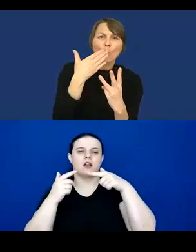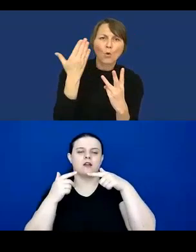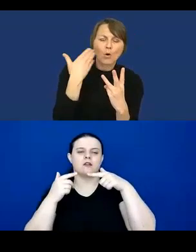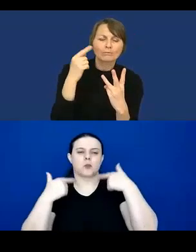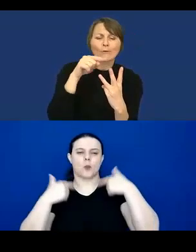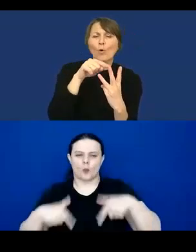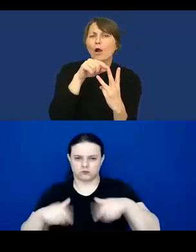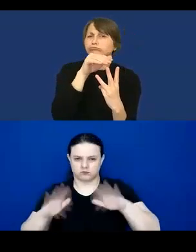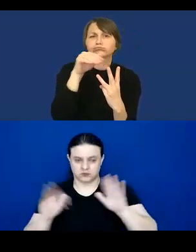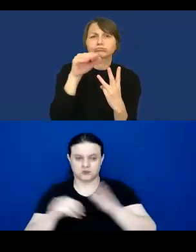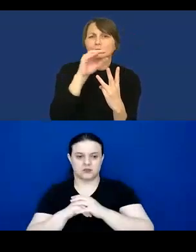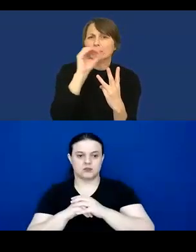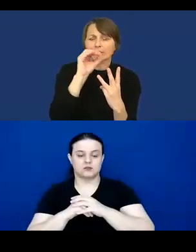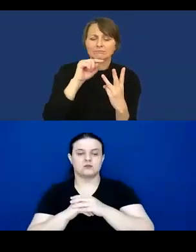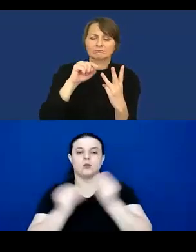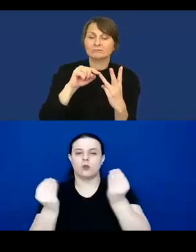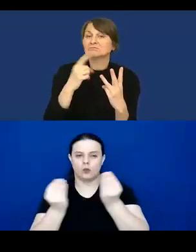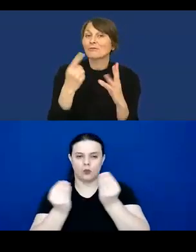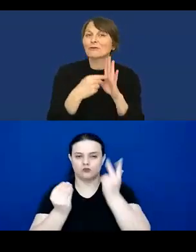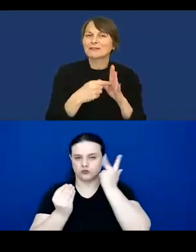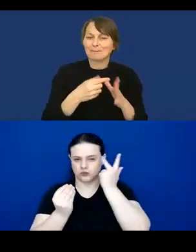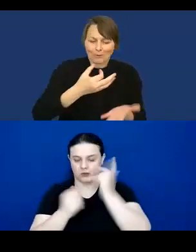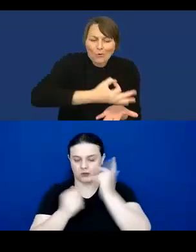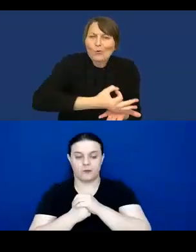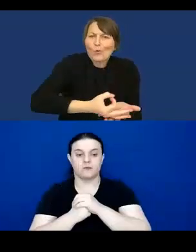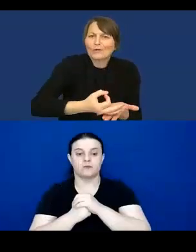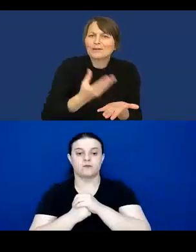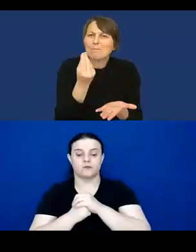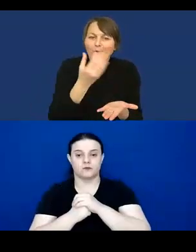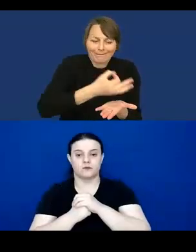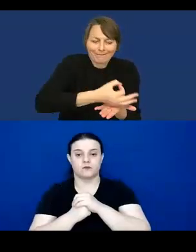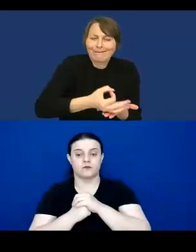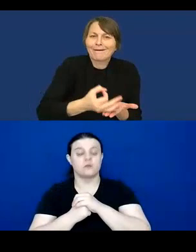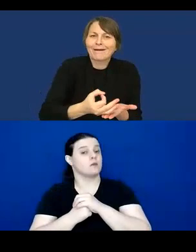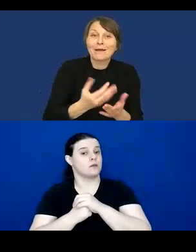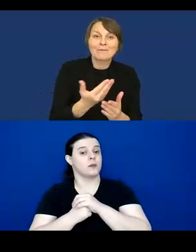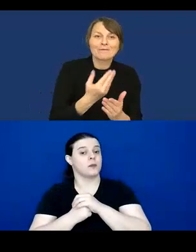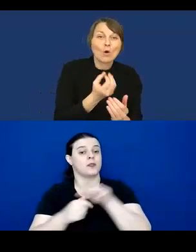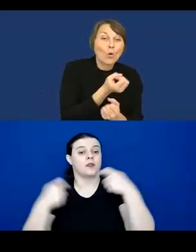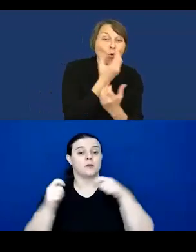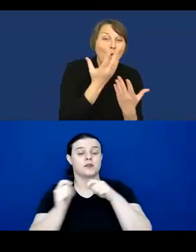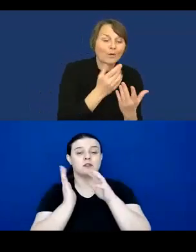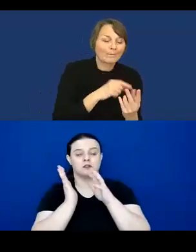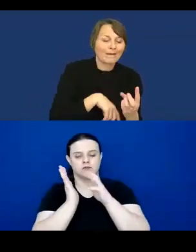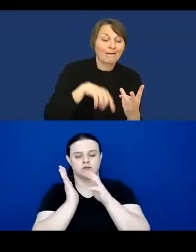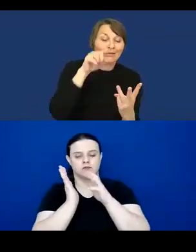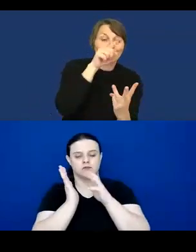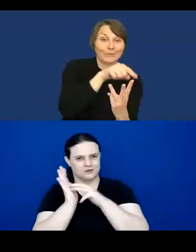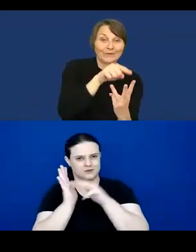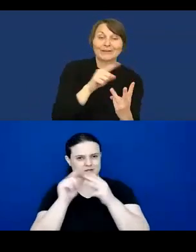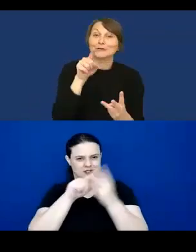for example, that have been heated, and you have to place your fingers on it, so